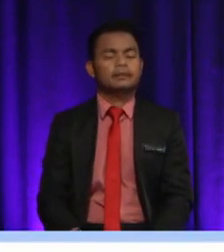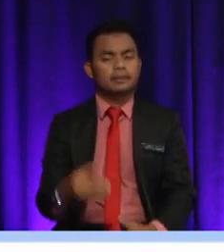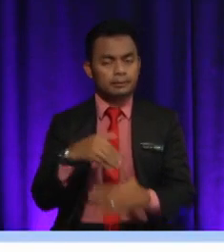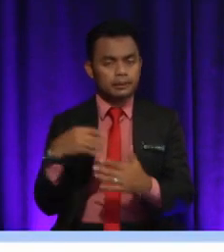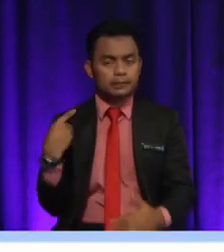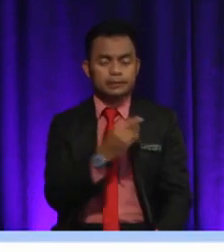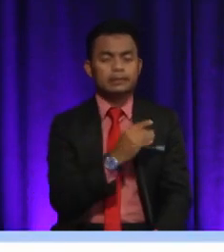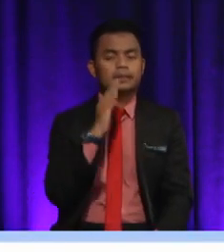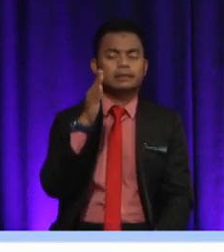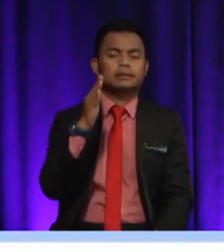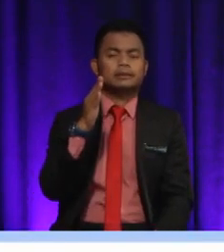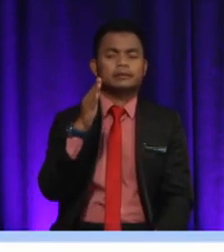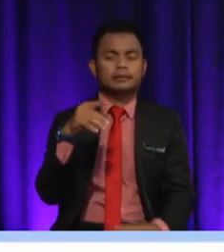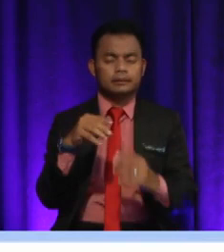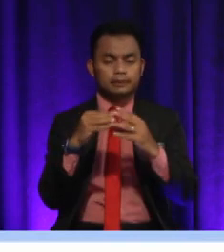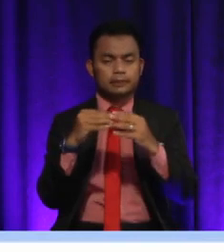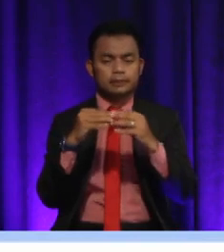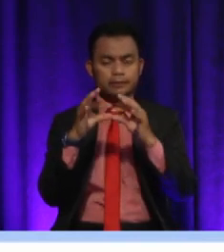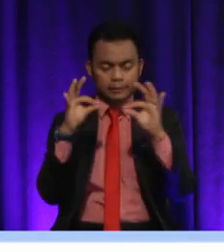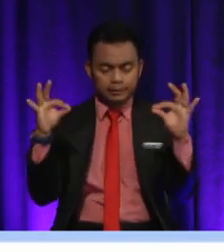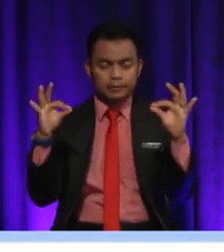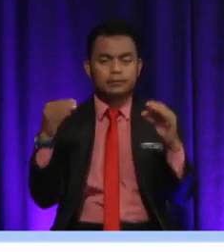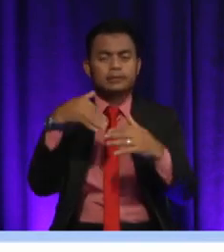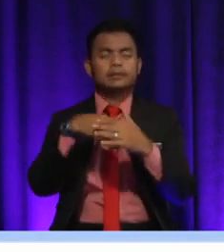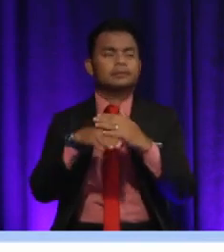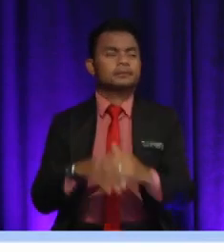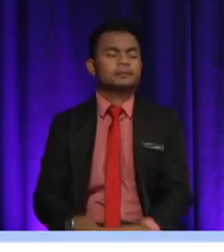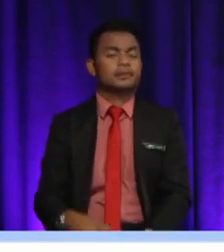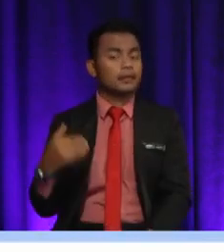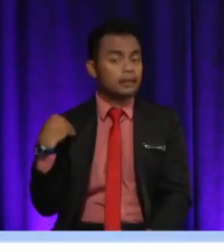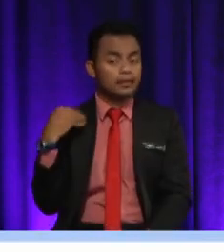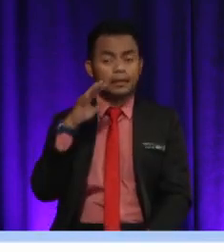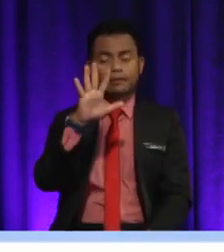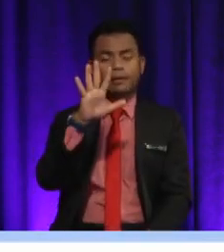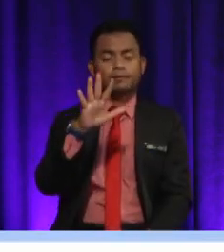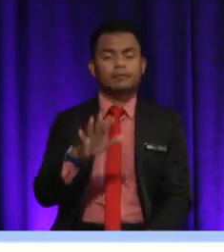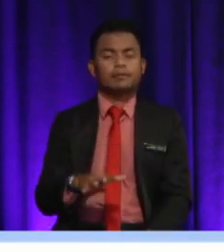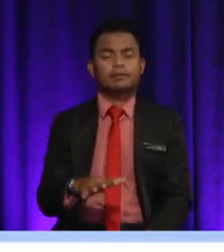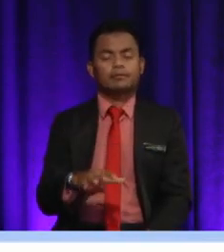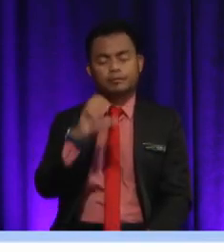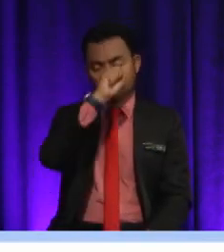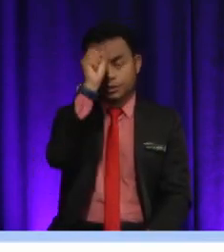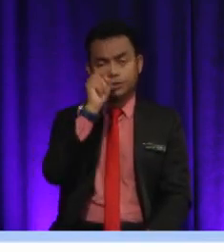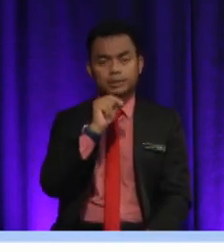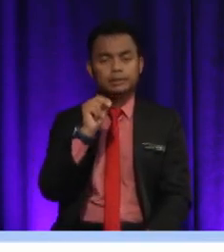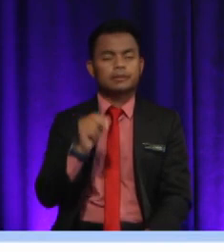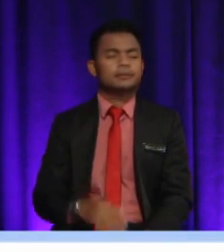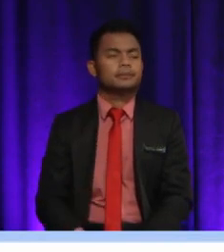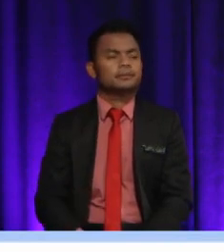left. And on the right-hand side, we have 5 comprehension questions.